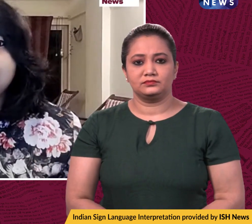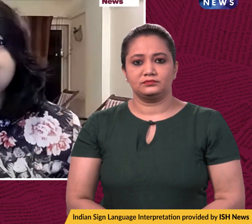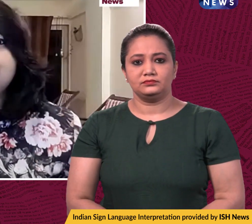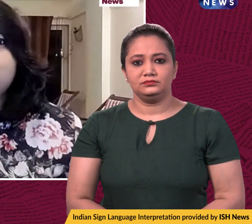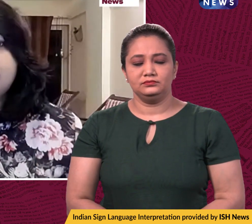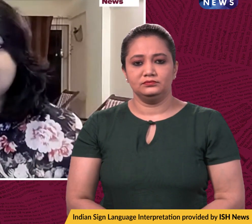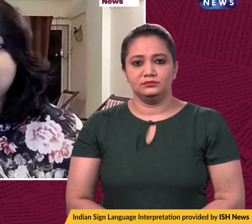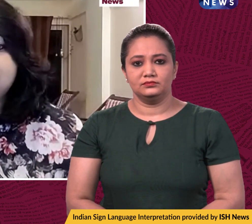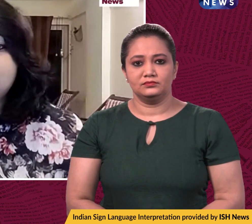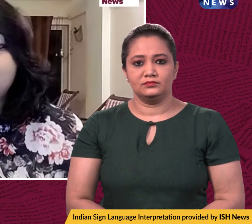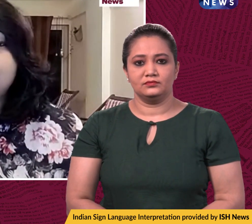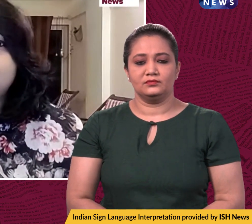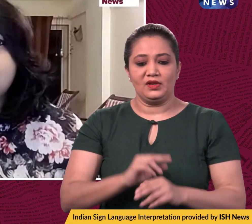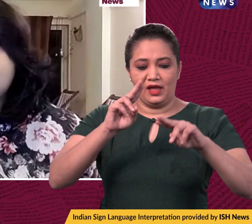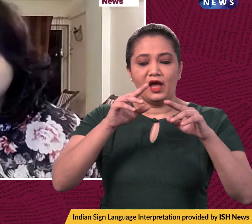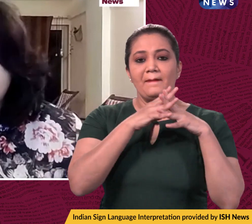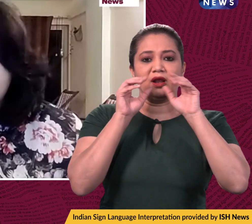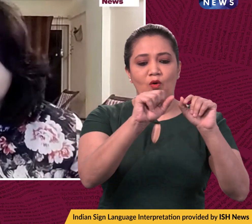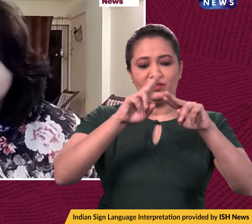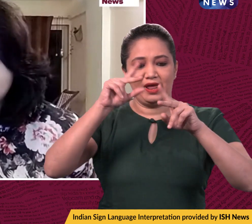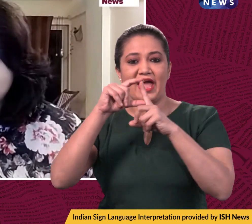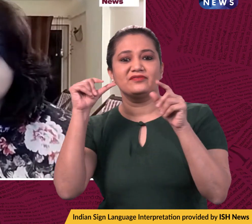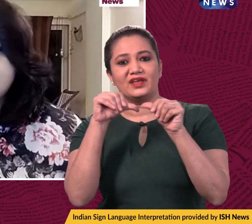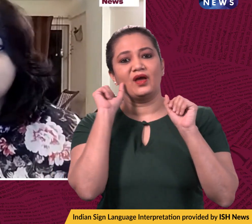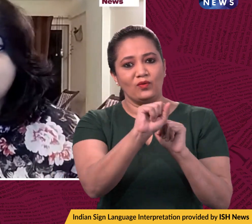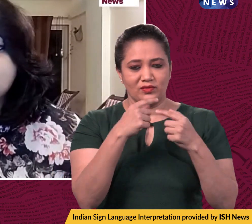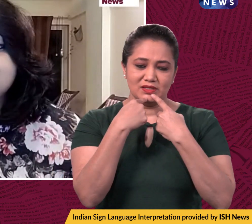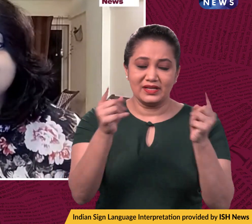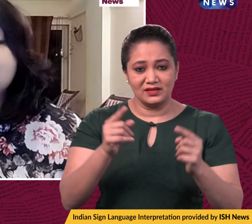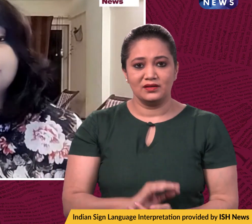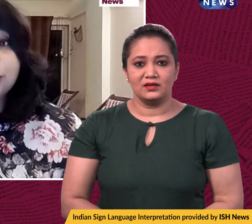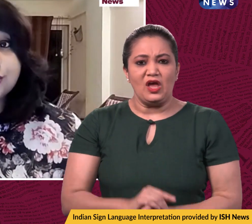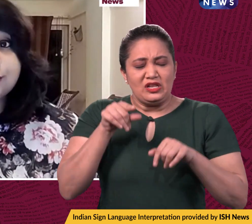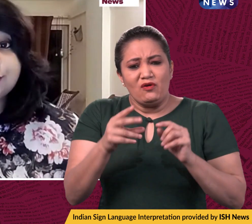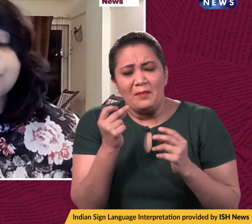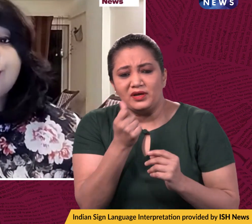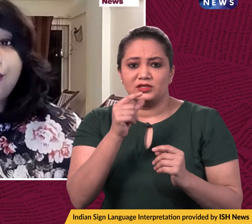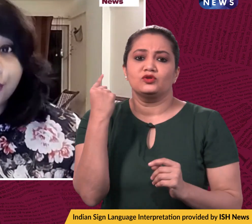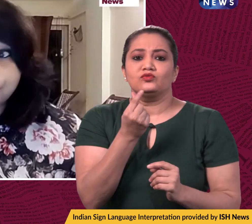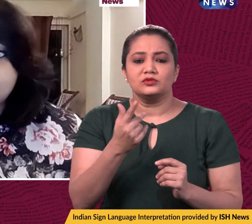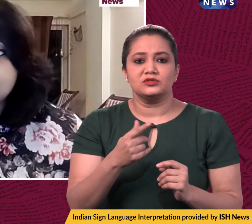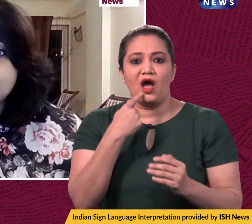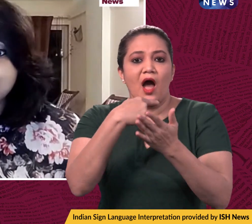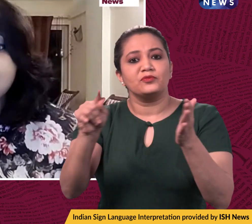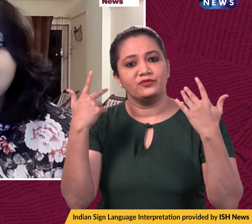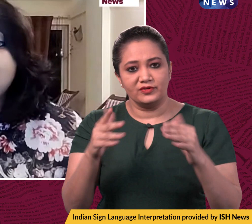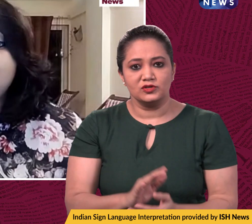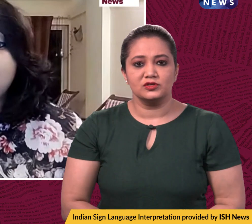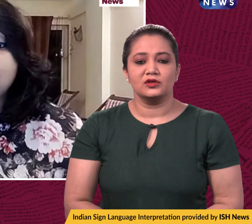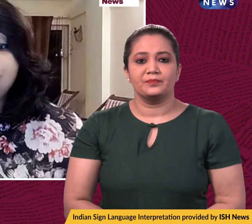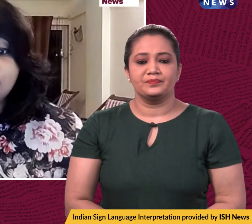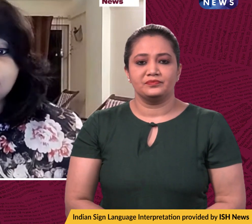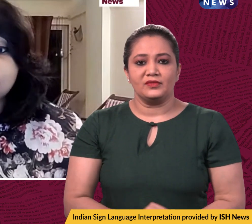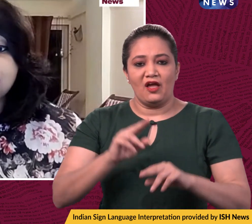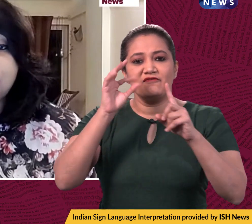Also in the news, US FDA, or Food and Drug Administration, has issued an emergency use authorization